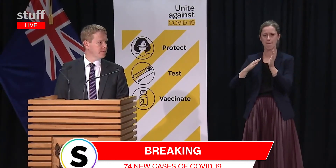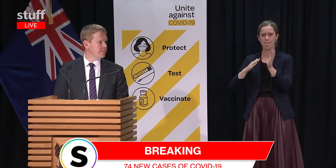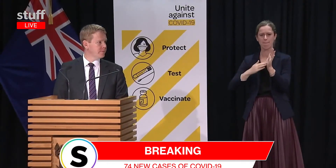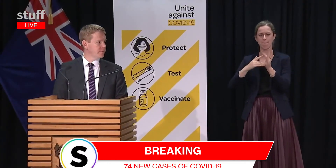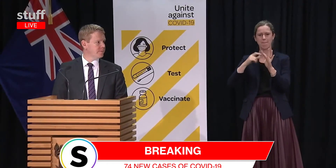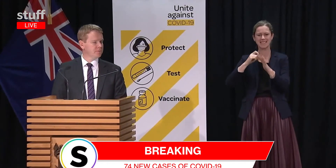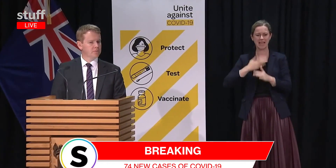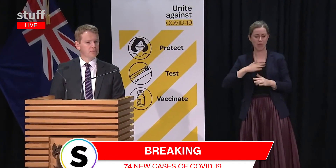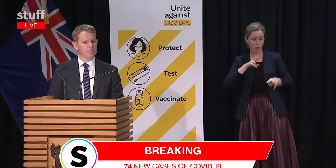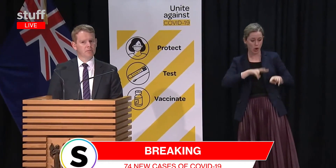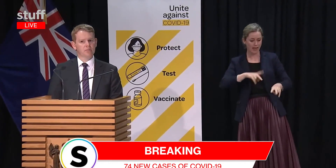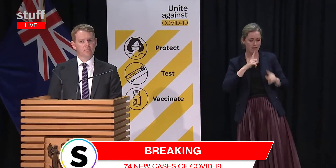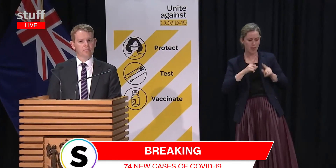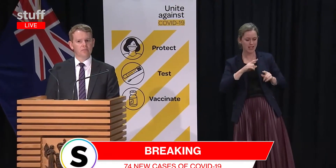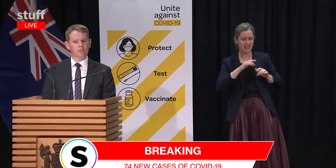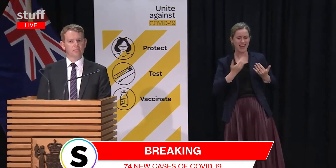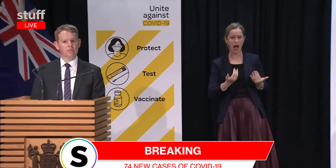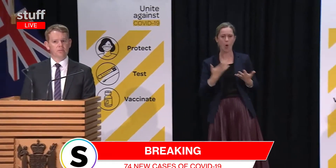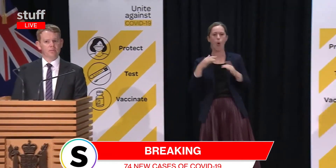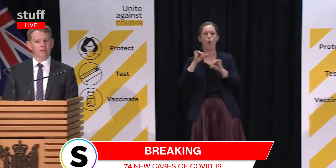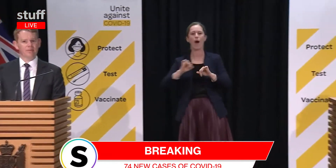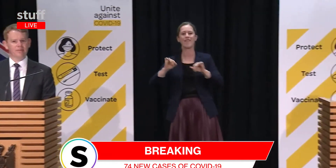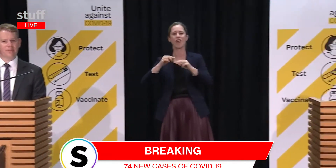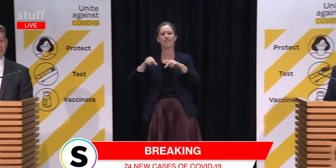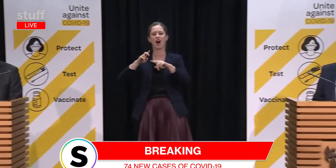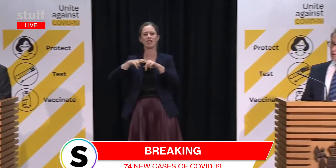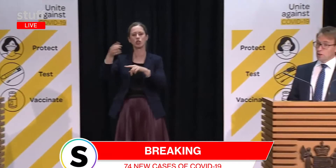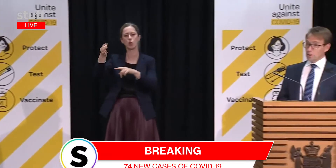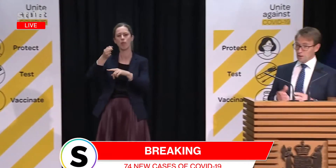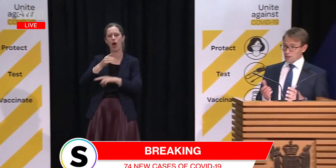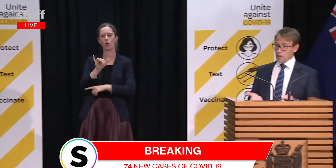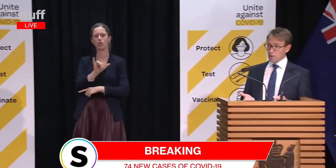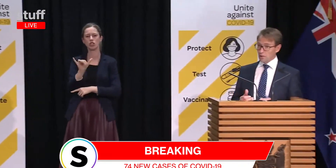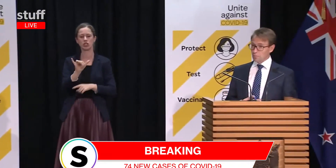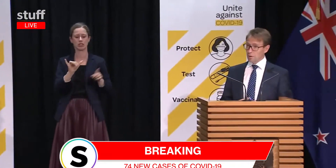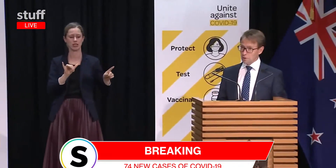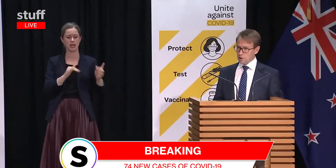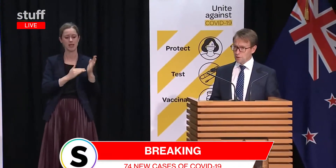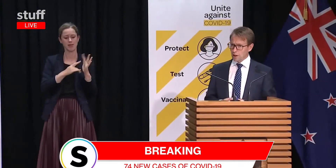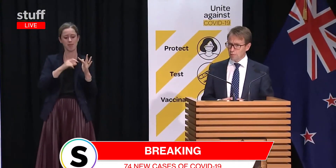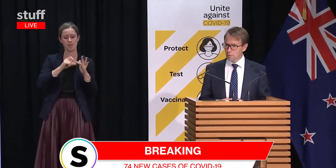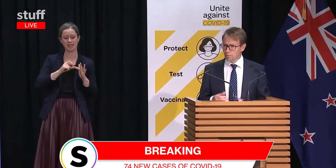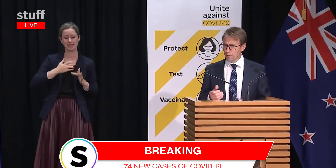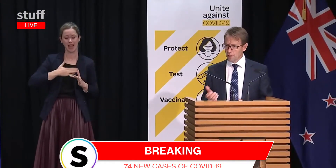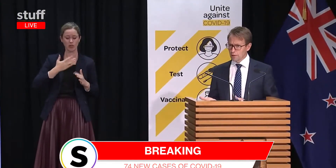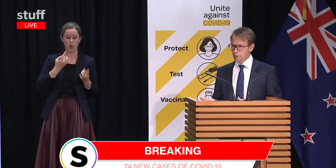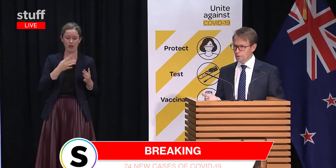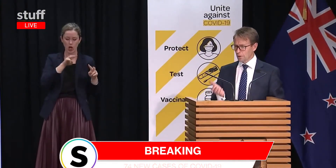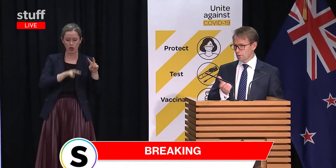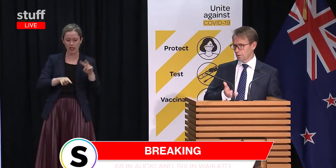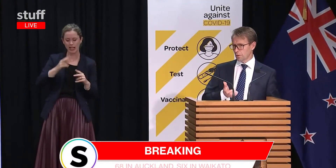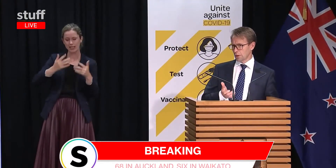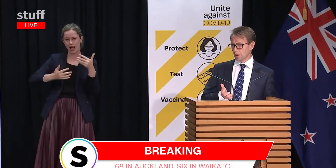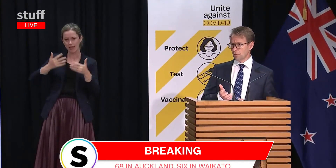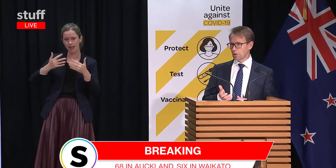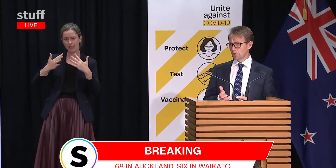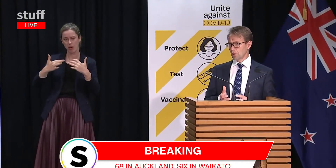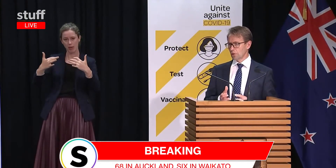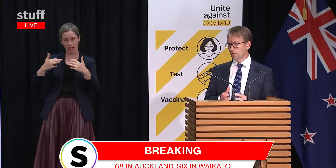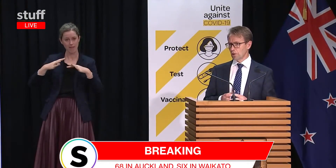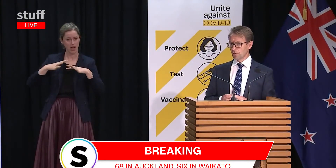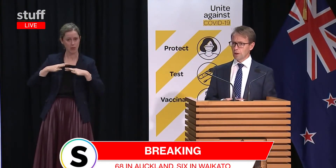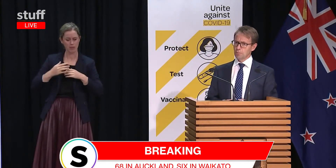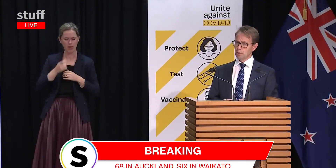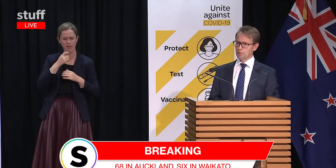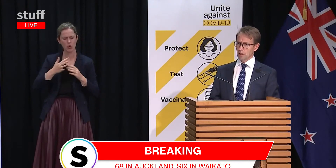for an application from Pfizer? So they're already looking at the data that are publicly available, and I think a couple of weeks